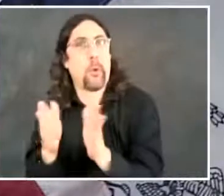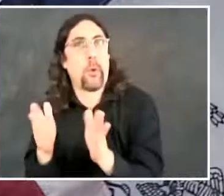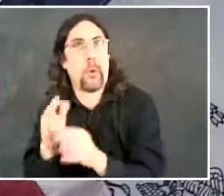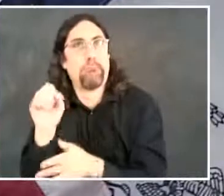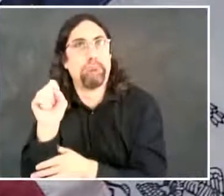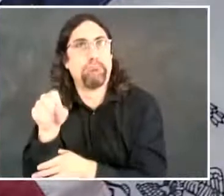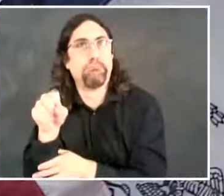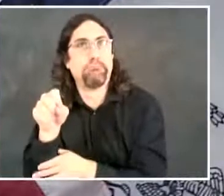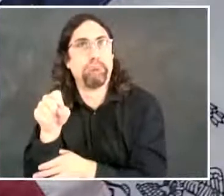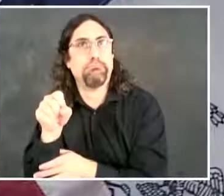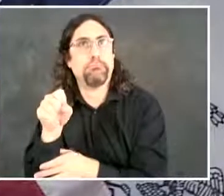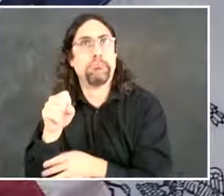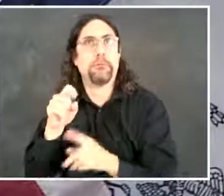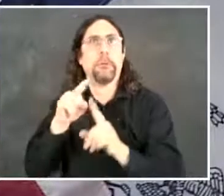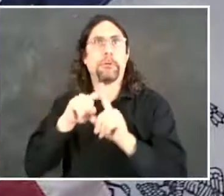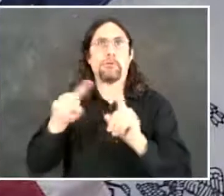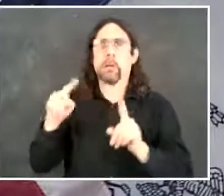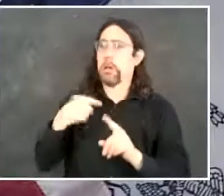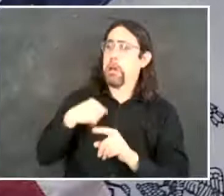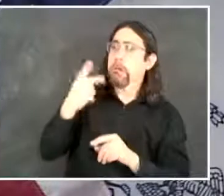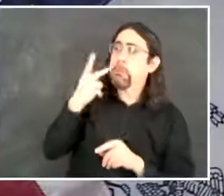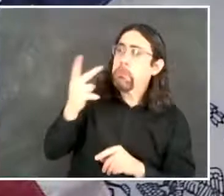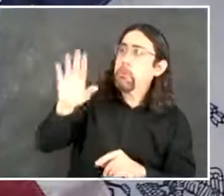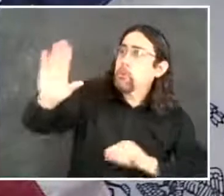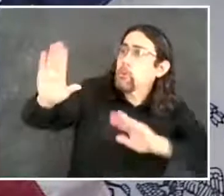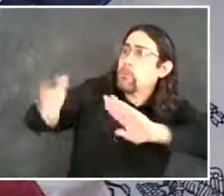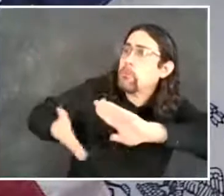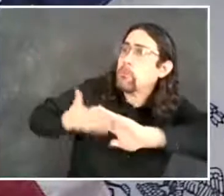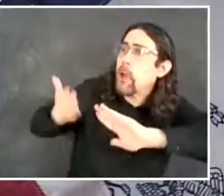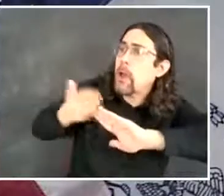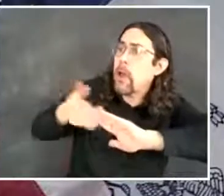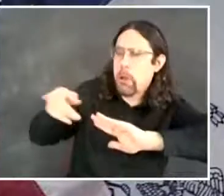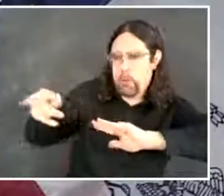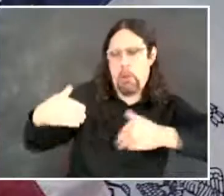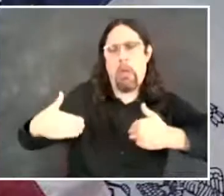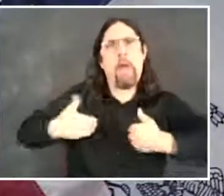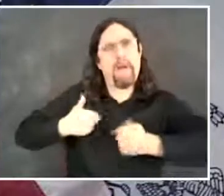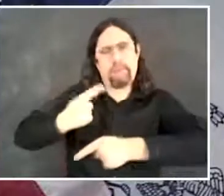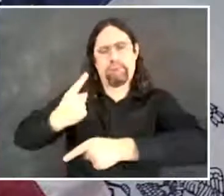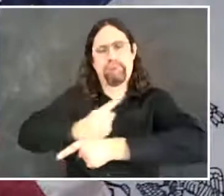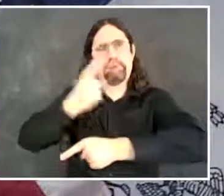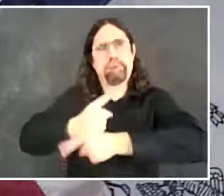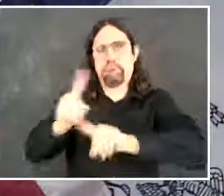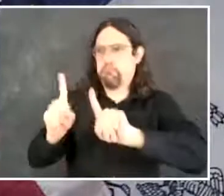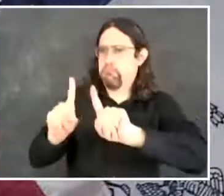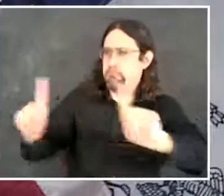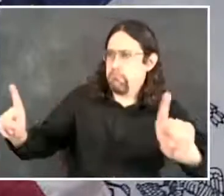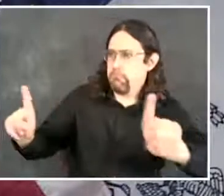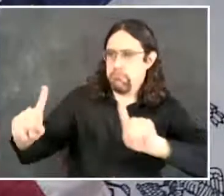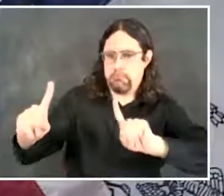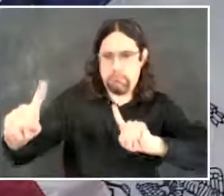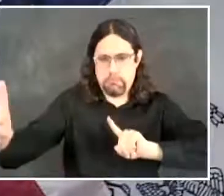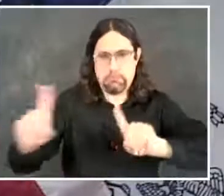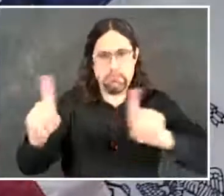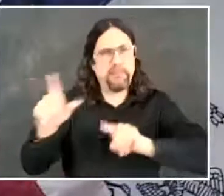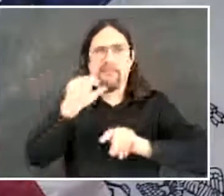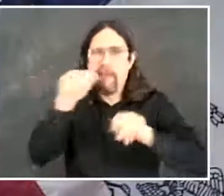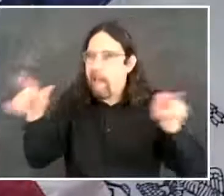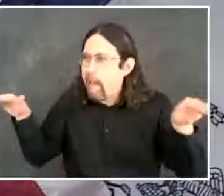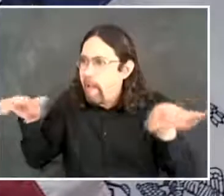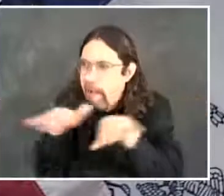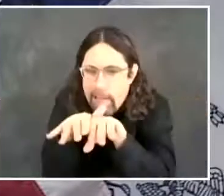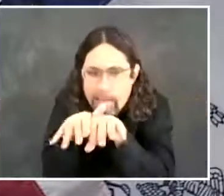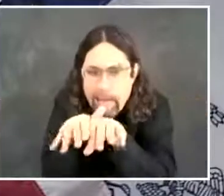And again, I don't want any romanticization of what it means for someone to be living out on the